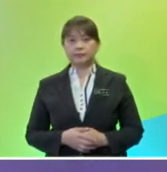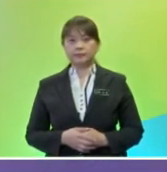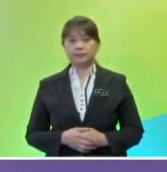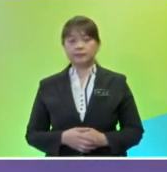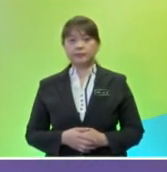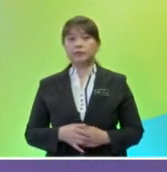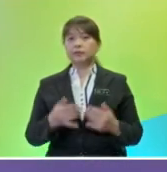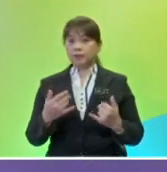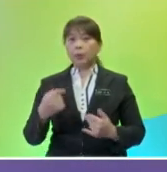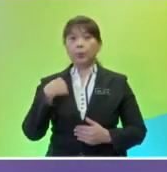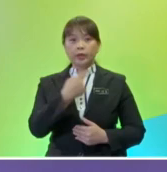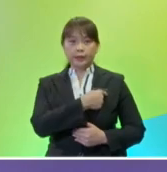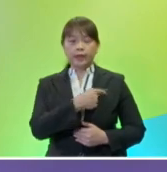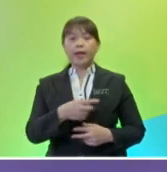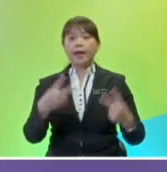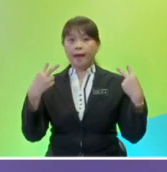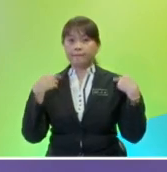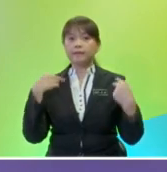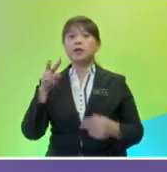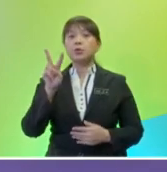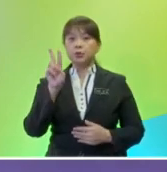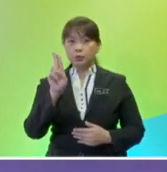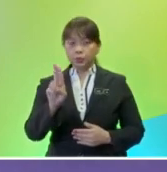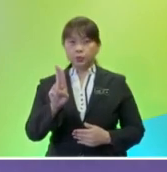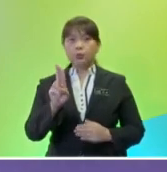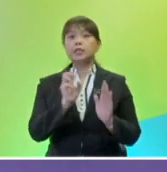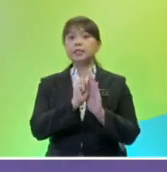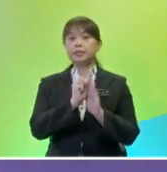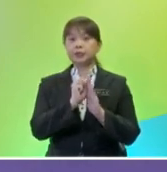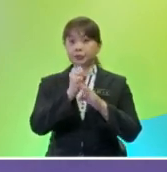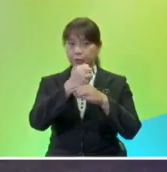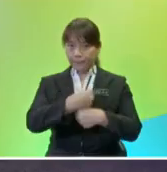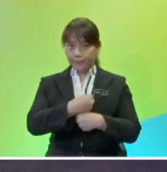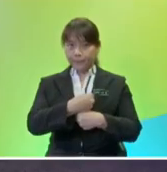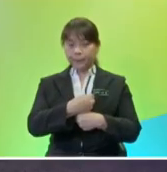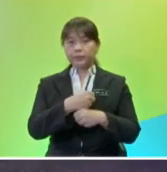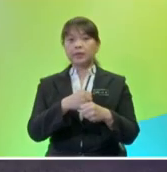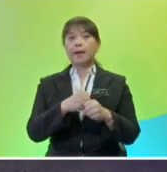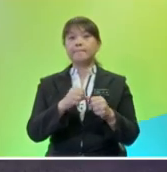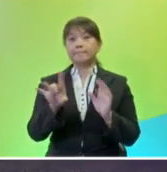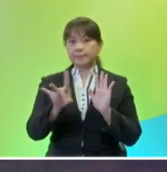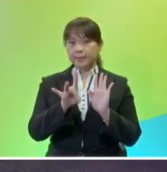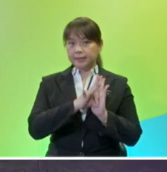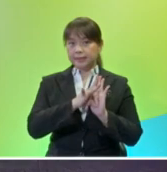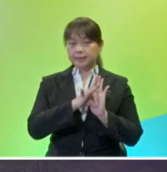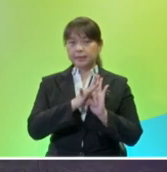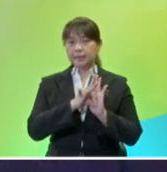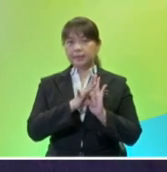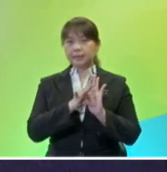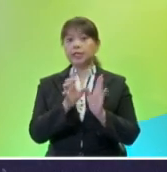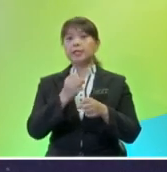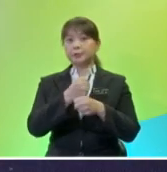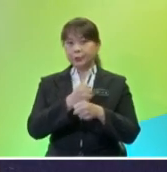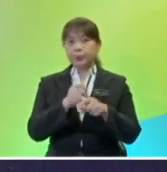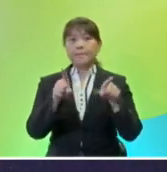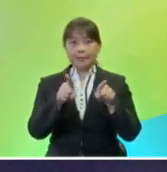we have the U-shaped magnet. The U-shaped magnet. It's shaped as a U? Yes,